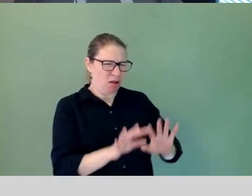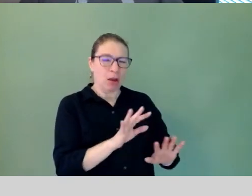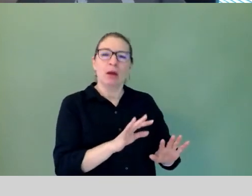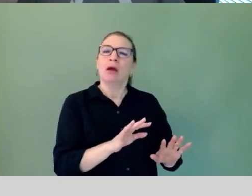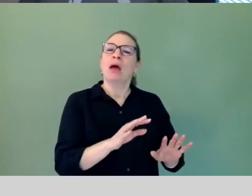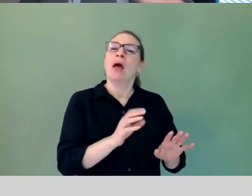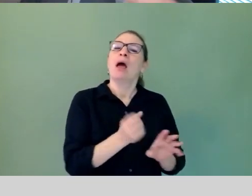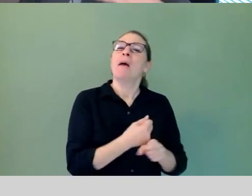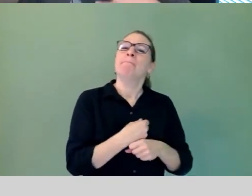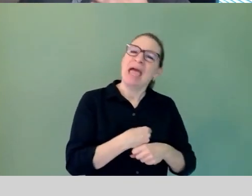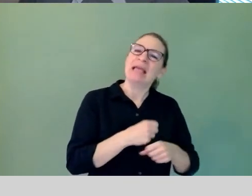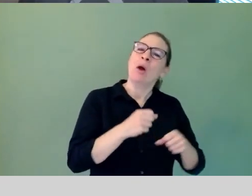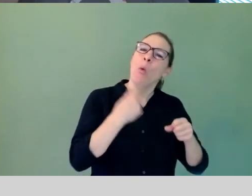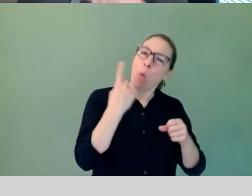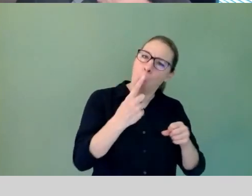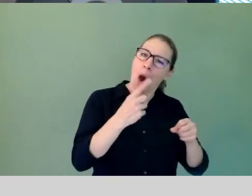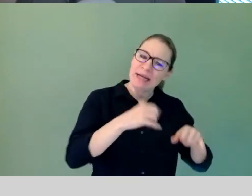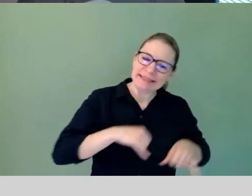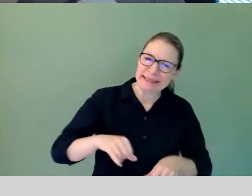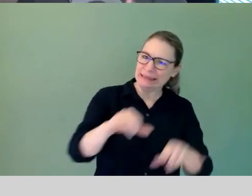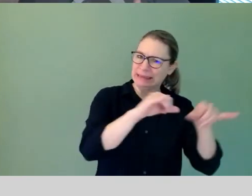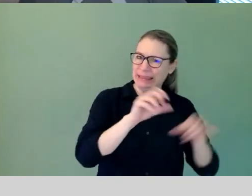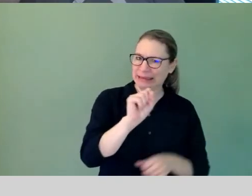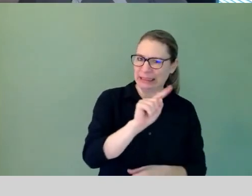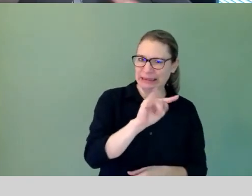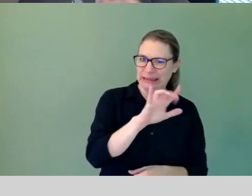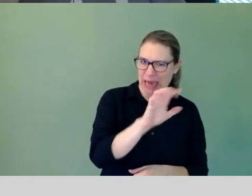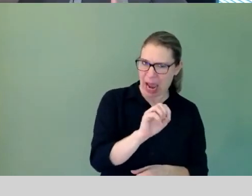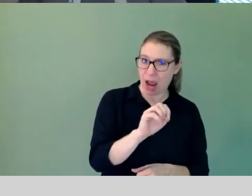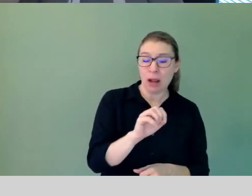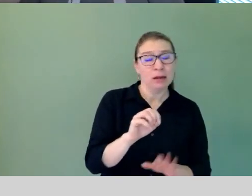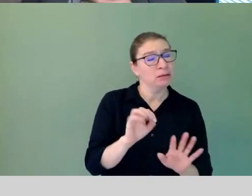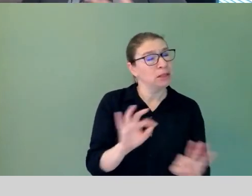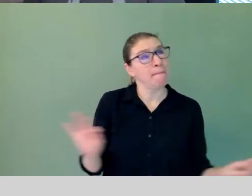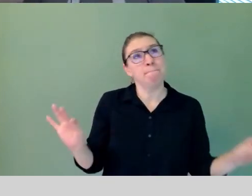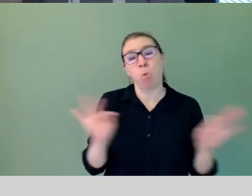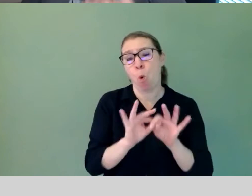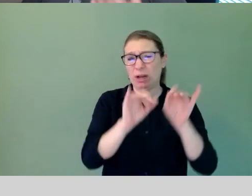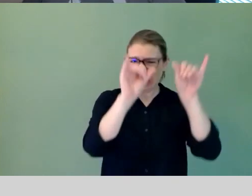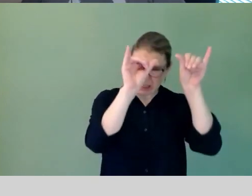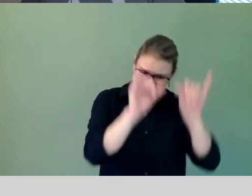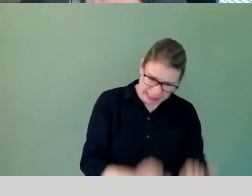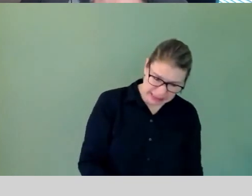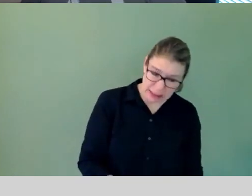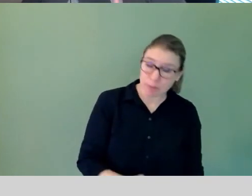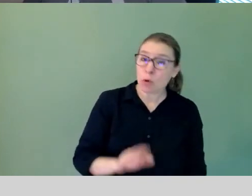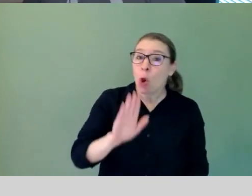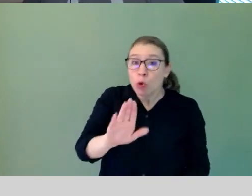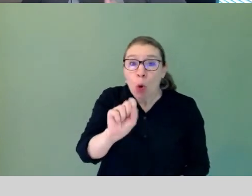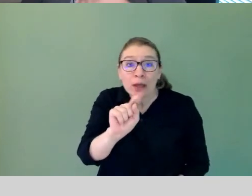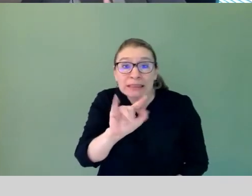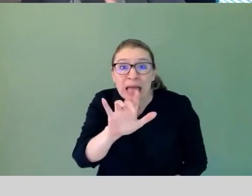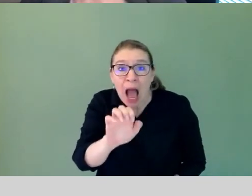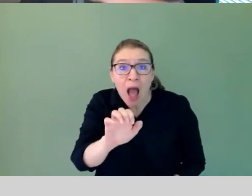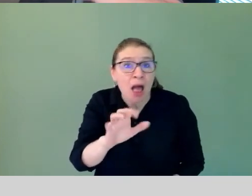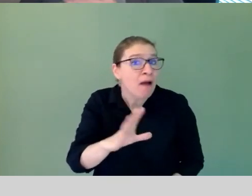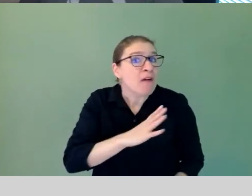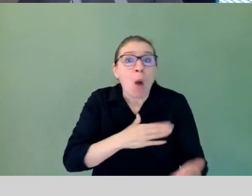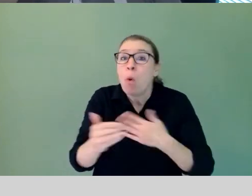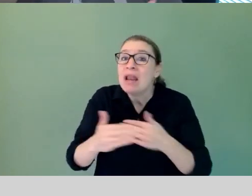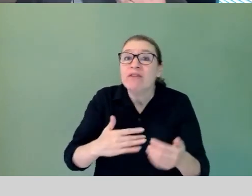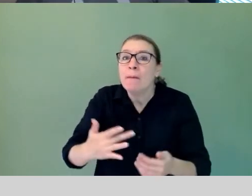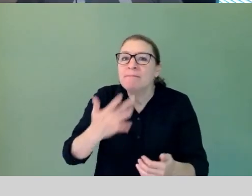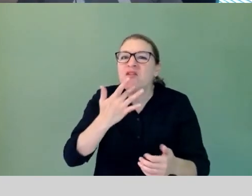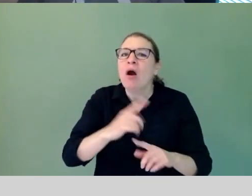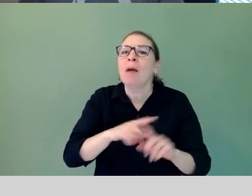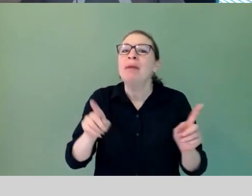style guide, and just be consistent. That's all it is. Consistency is key. Your style is your style. Do it, but do it well and do it